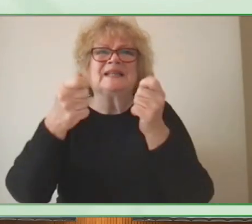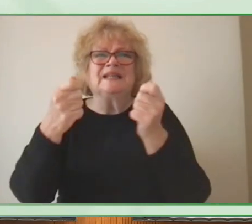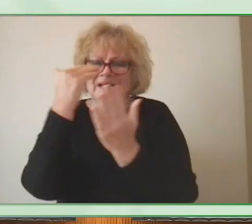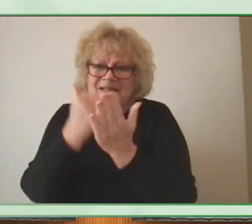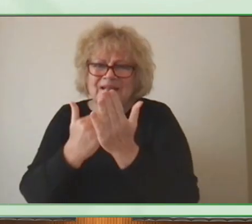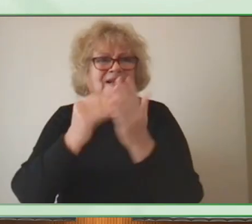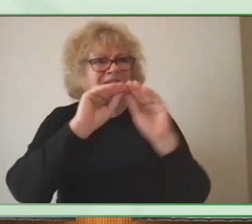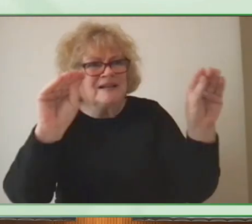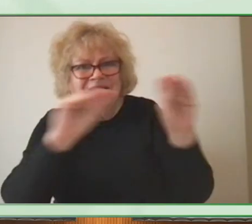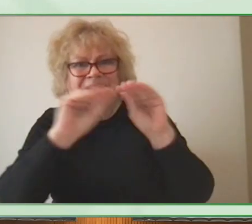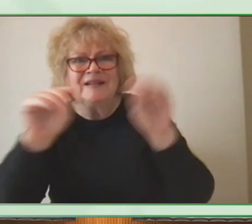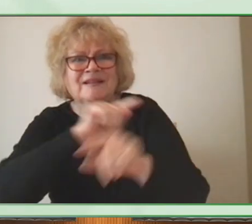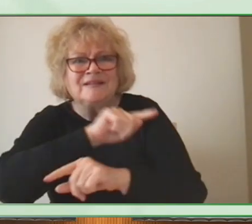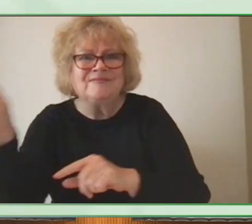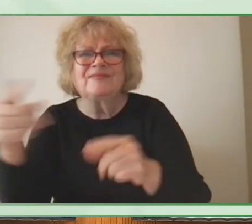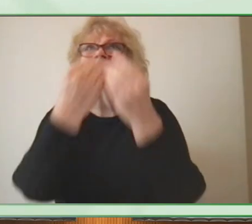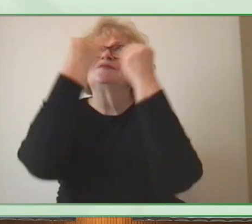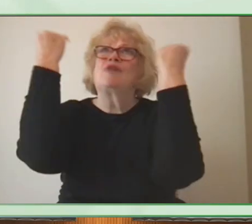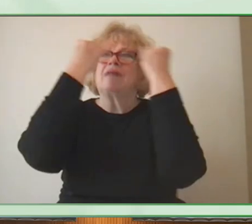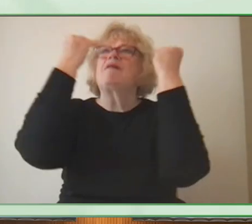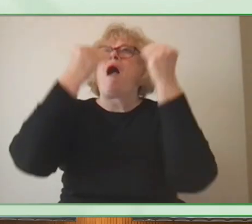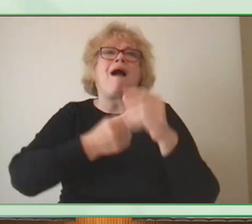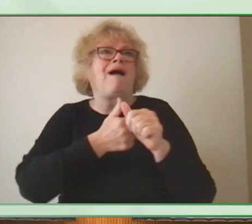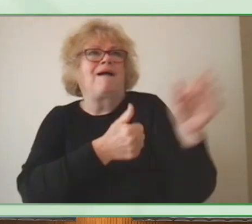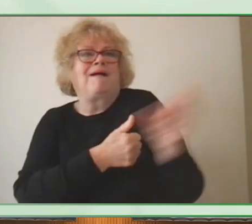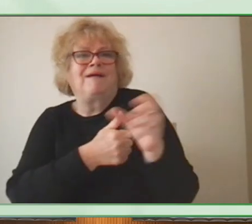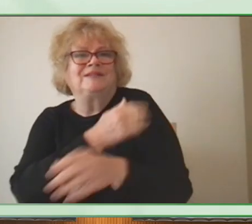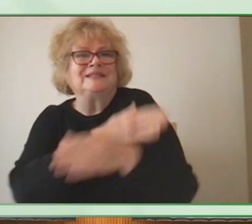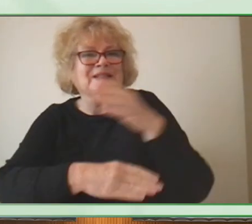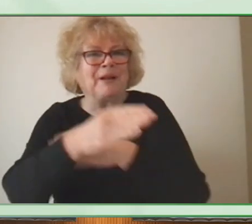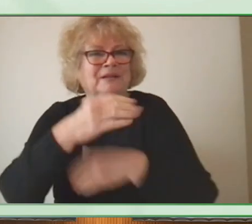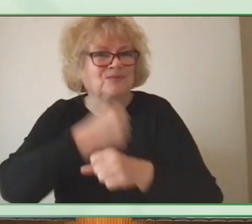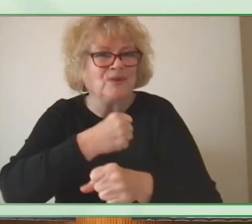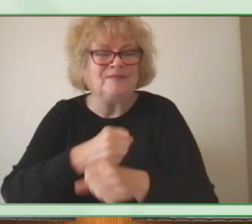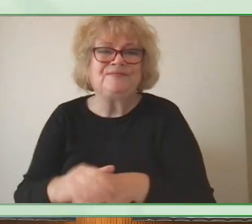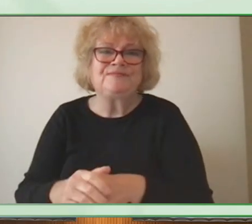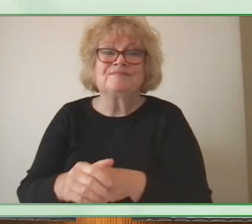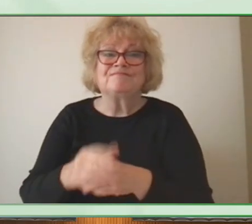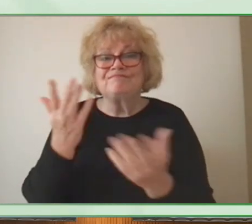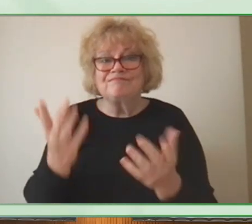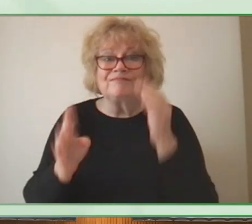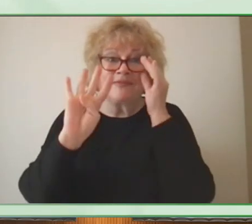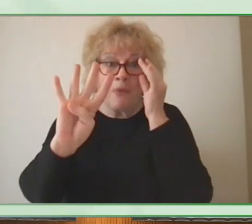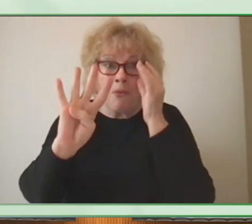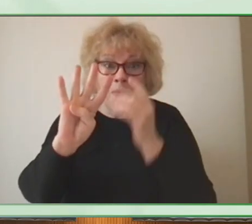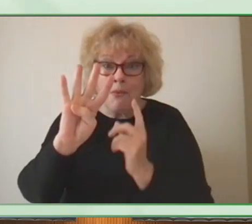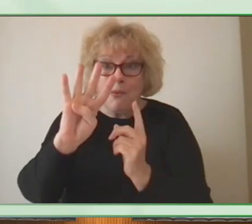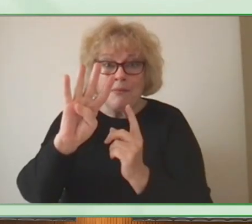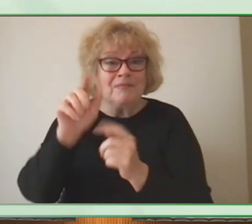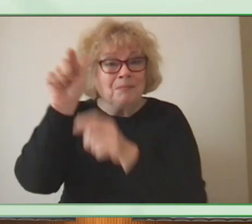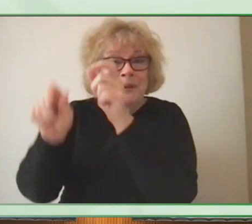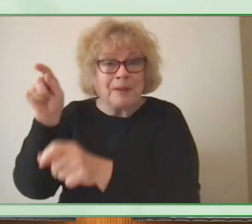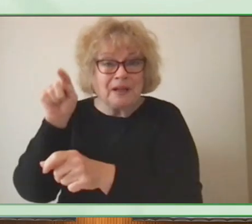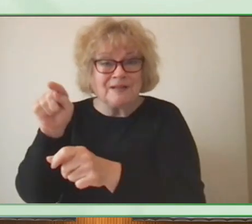different areas because many of our people now defend in country. And also there is high need for